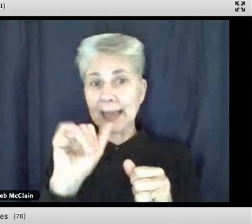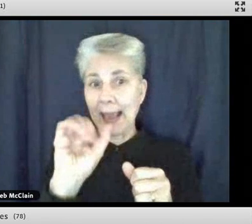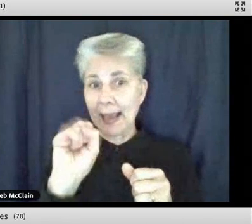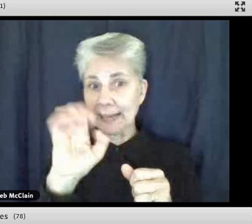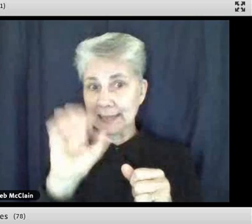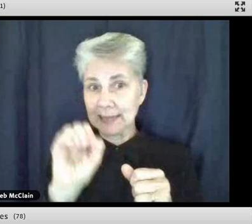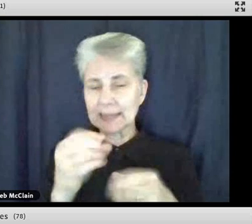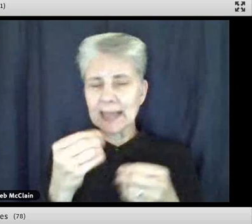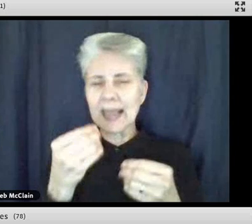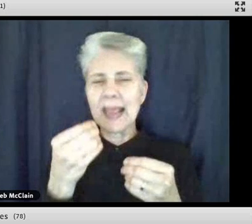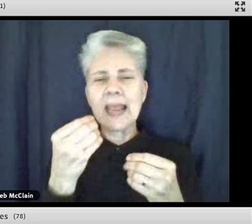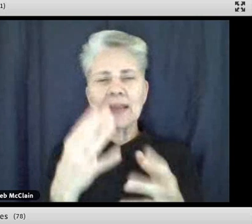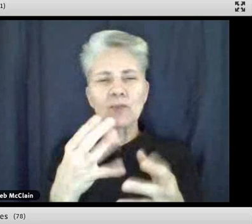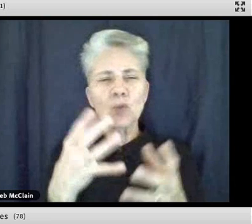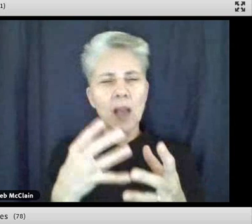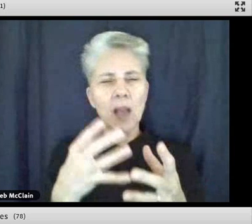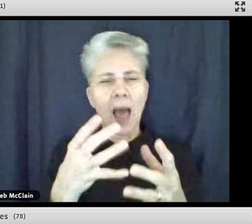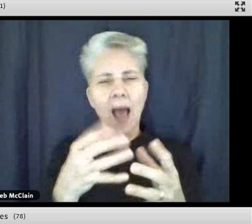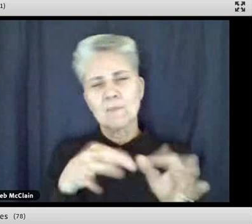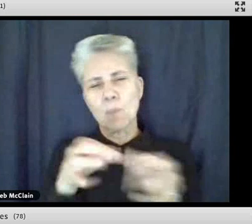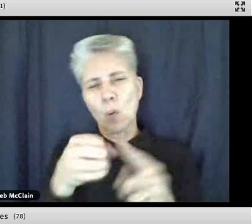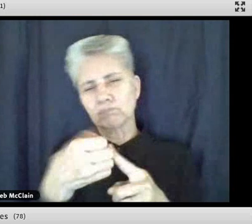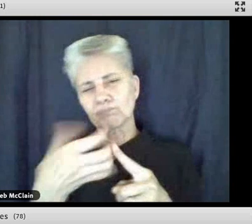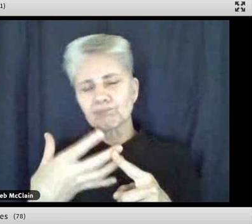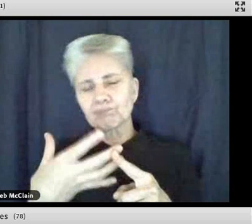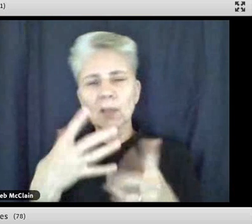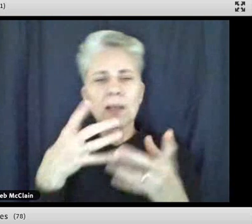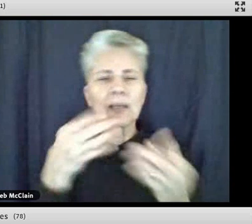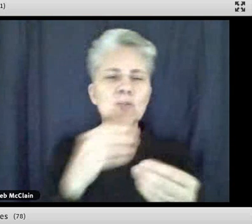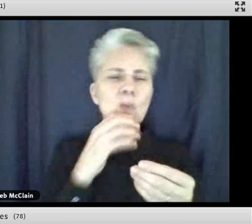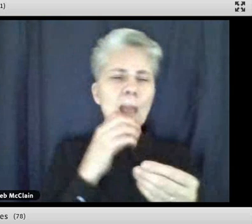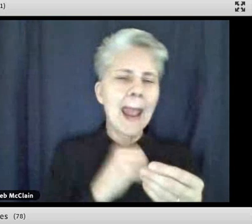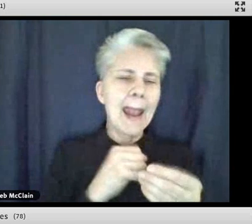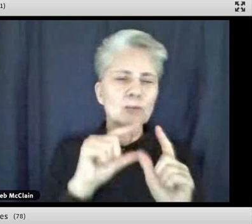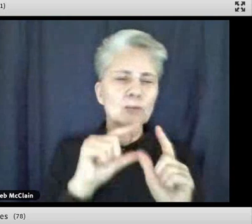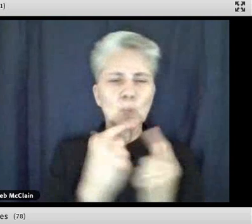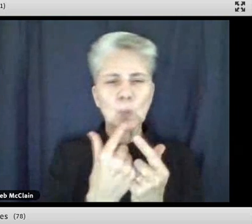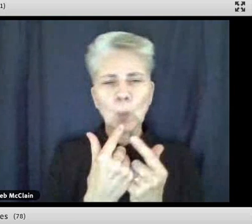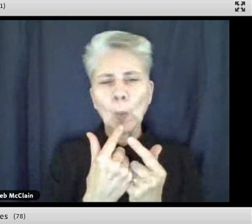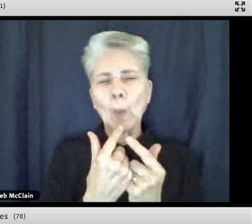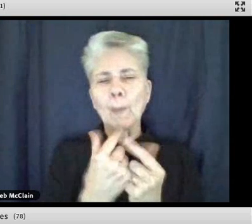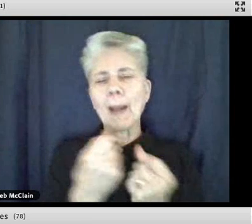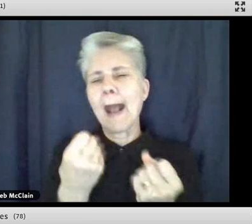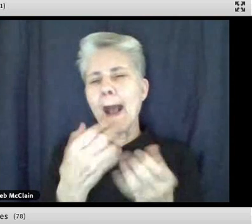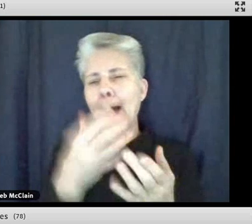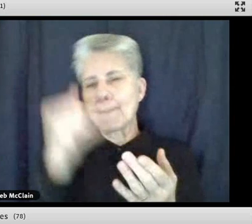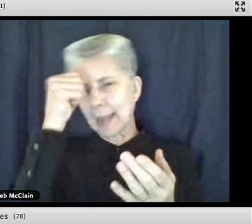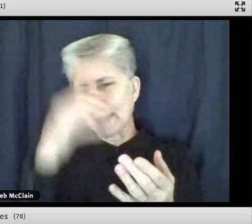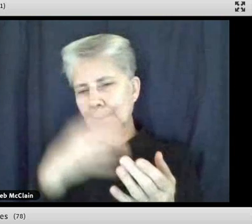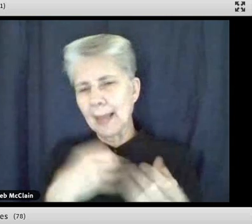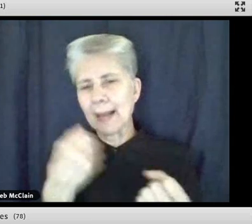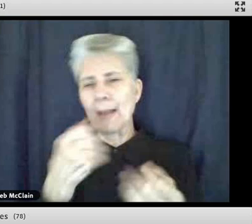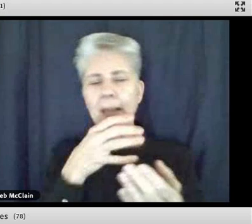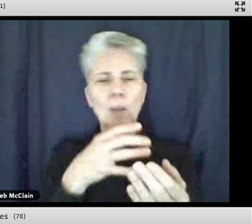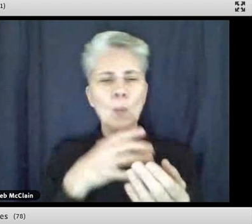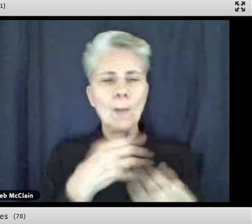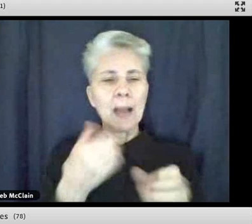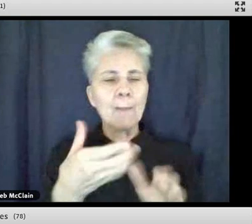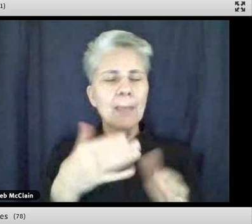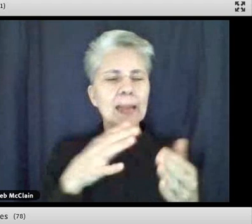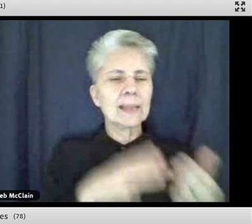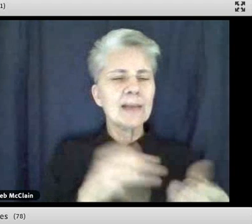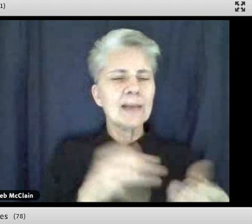It gives you the age range, how many men and women, how many deaths, and how many hospitalizations. So it kind of